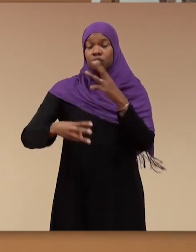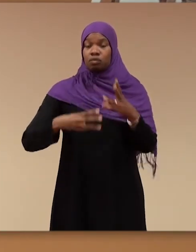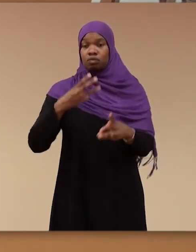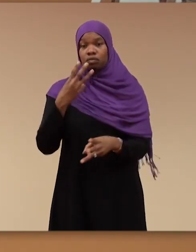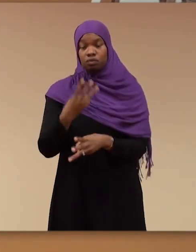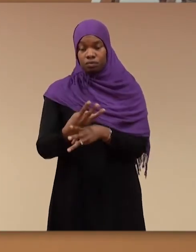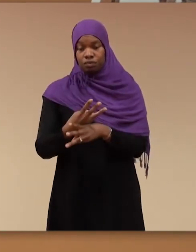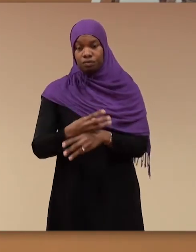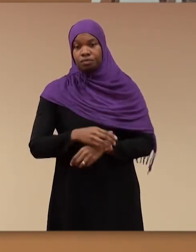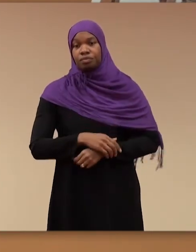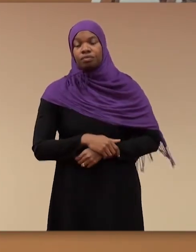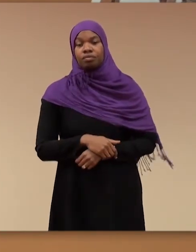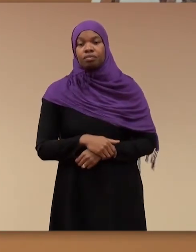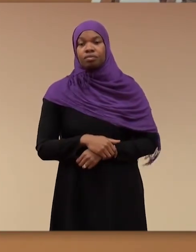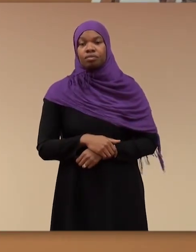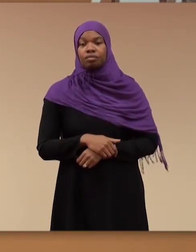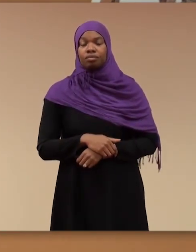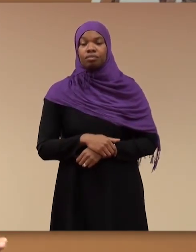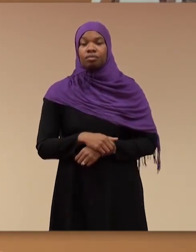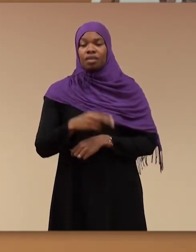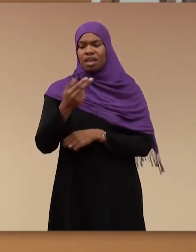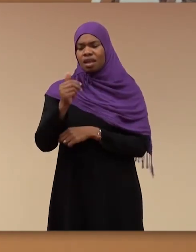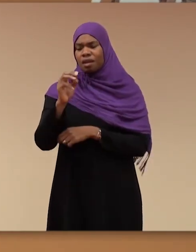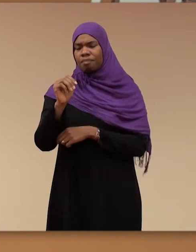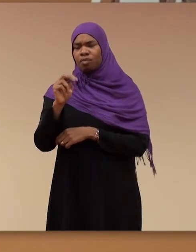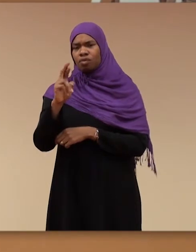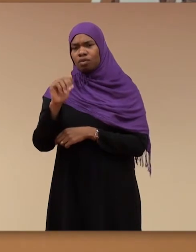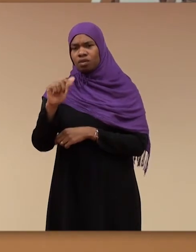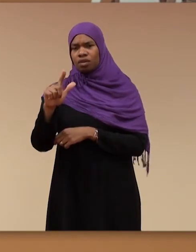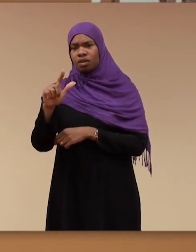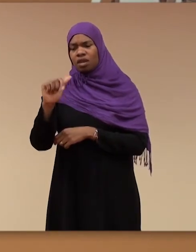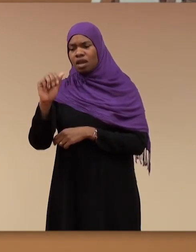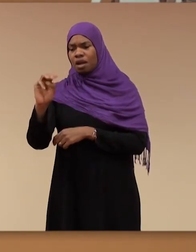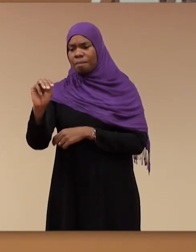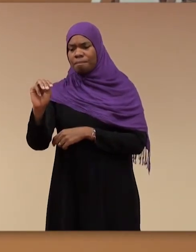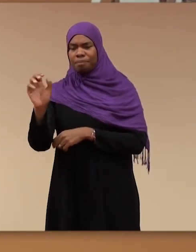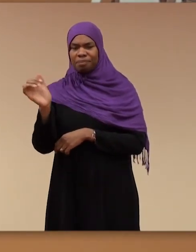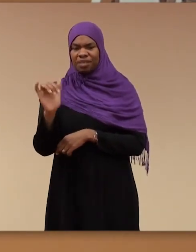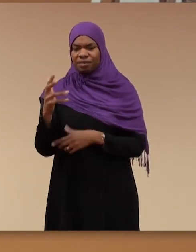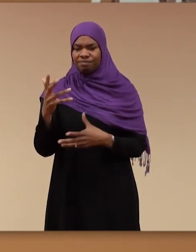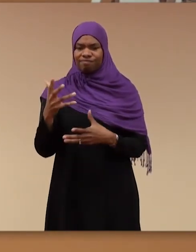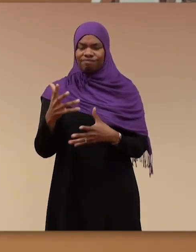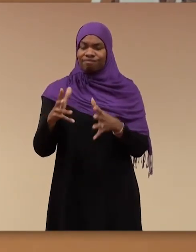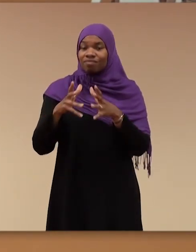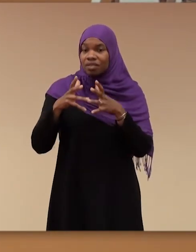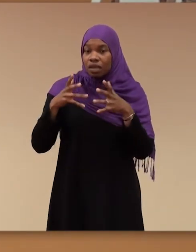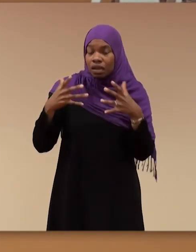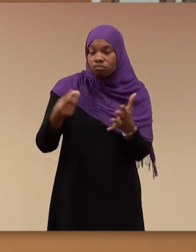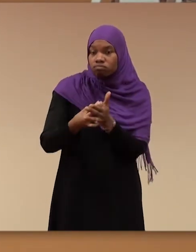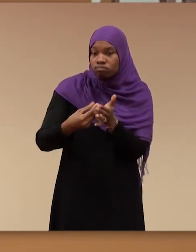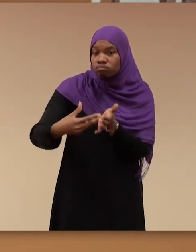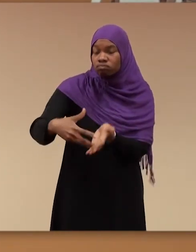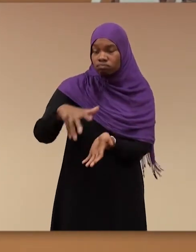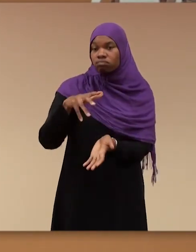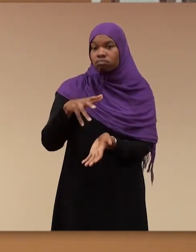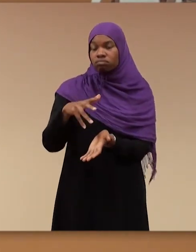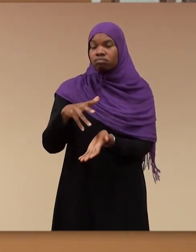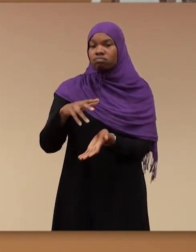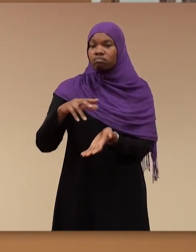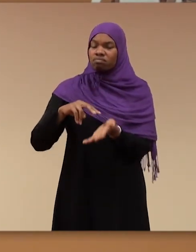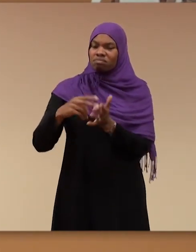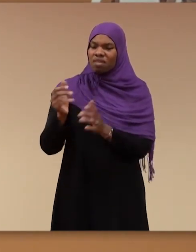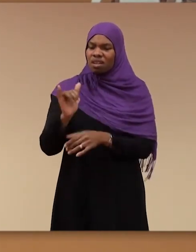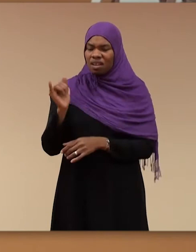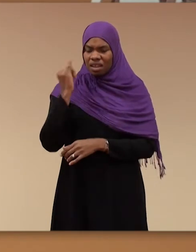nuq al-humr, which is like every camel worth a lot. So if you give him all